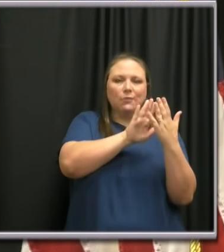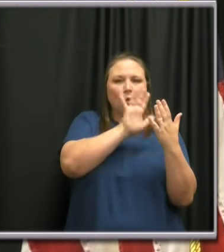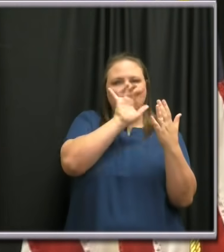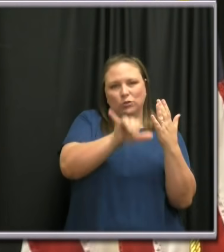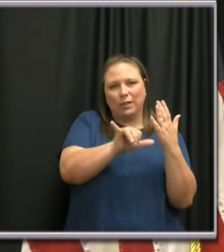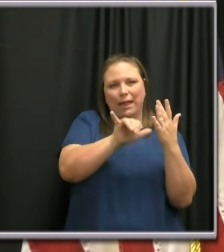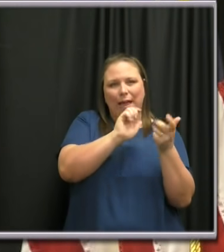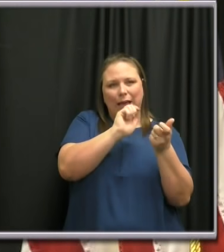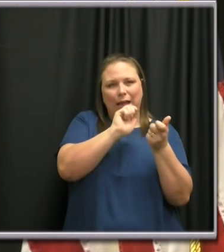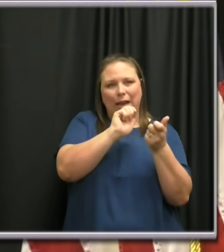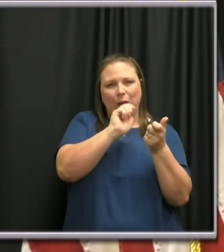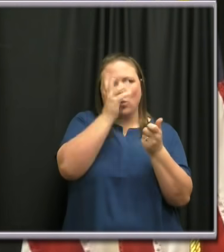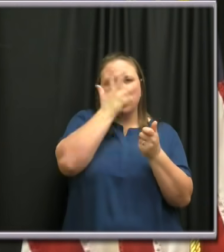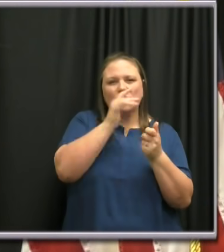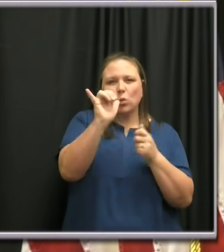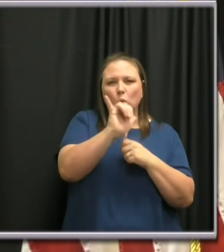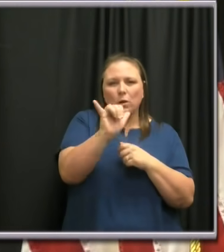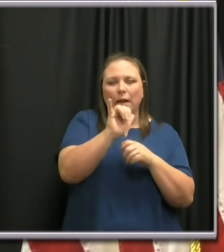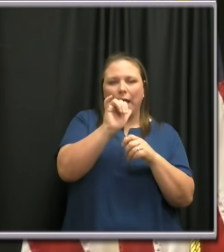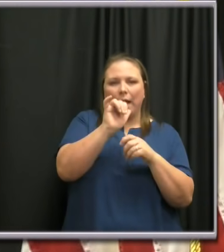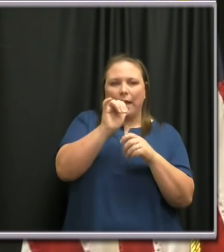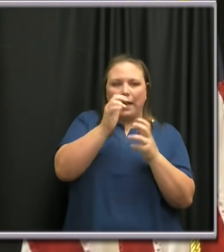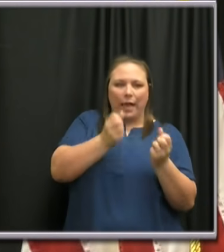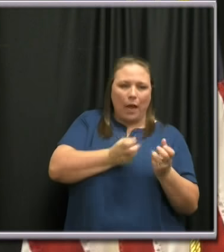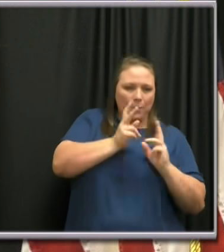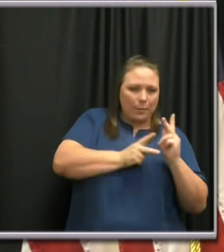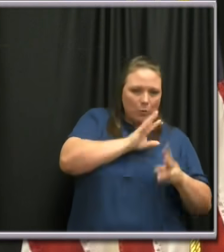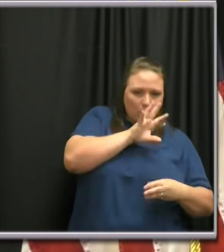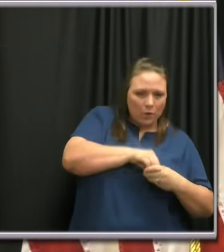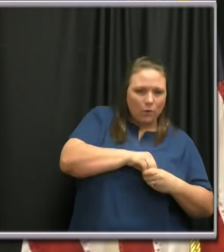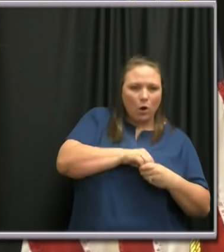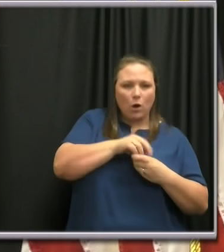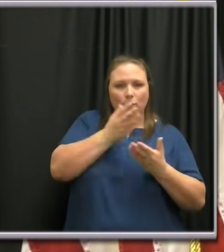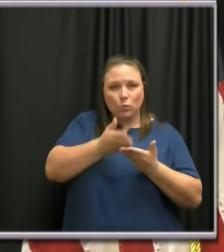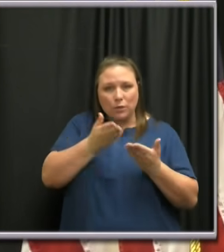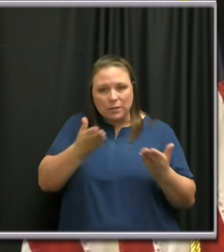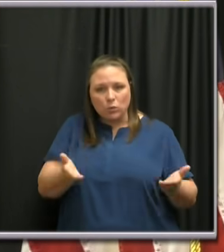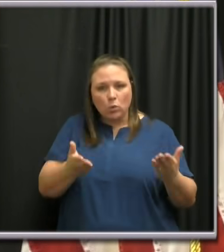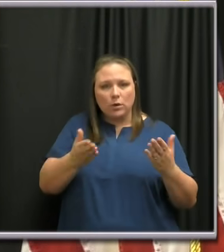functionally has changed in the process? Is it a matter of manpower or resources or tactics?